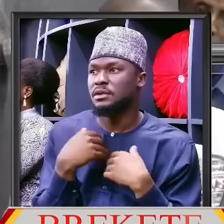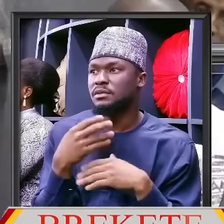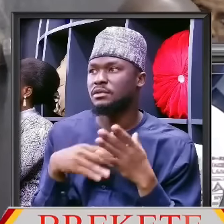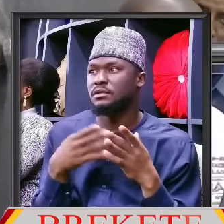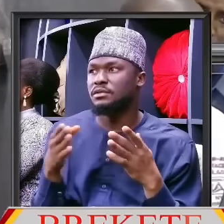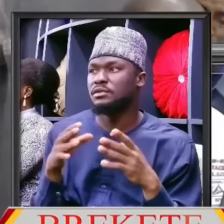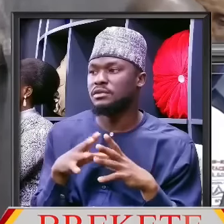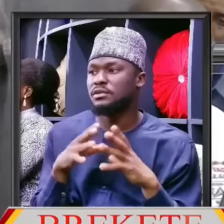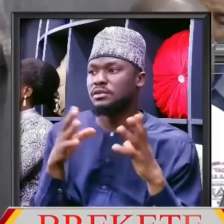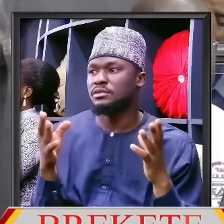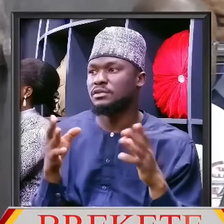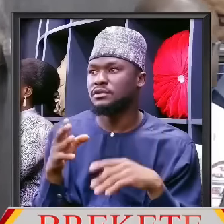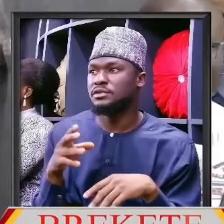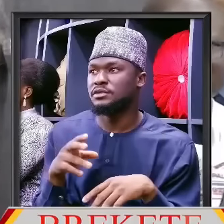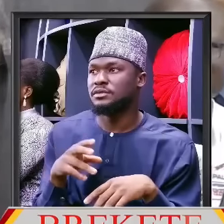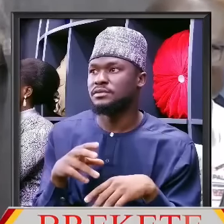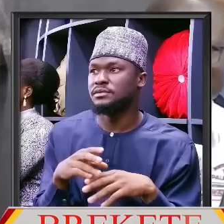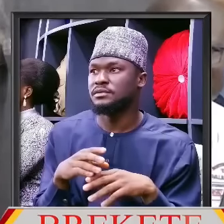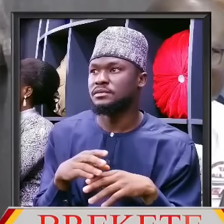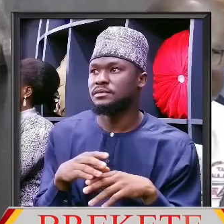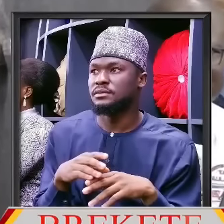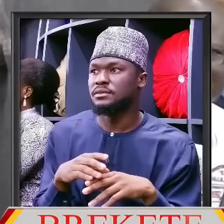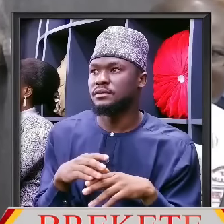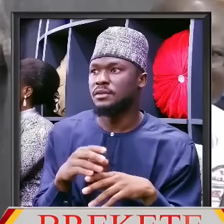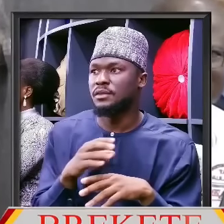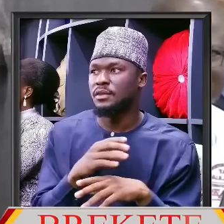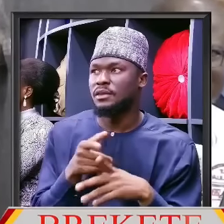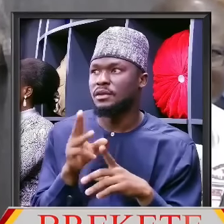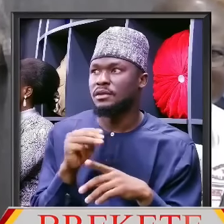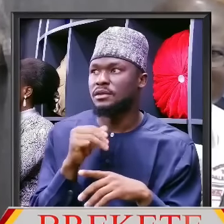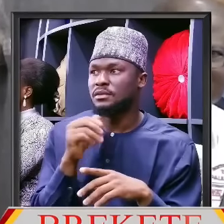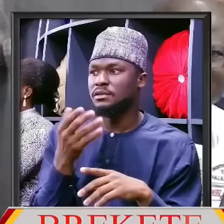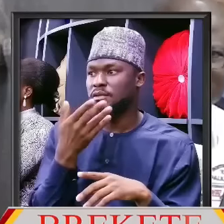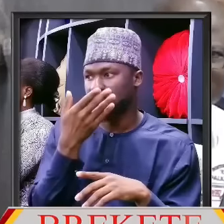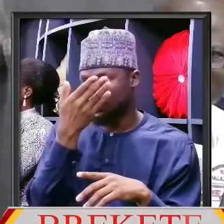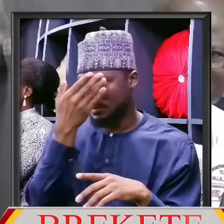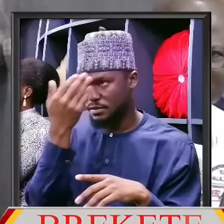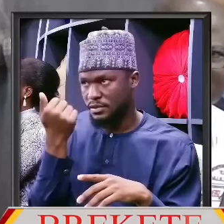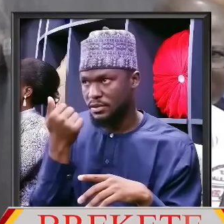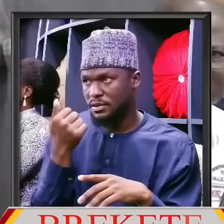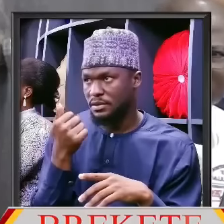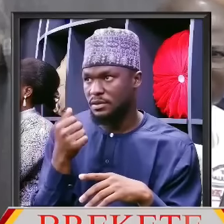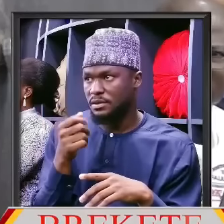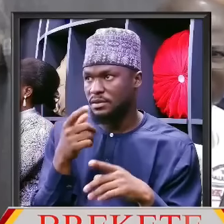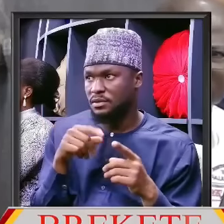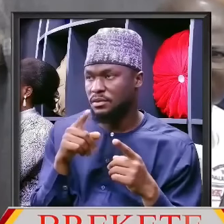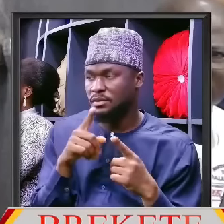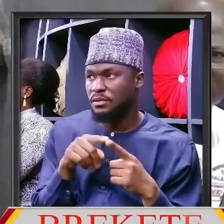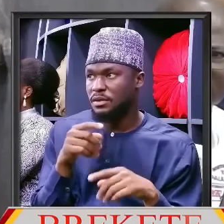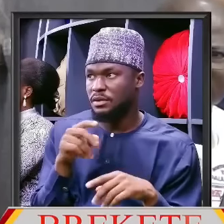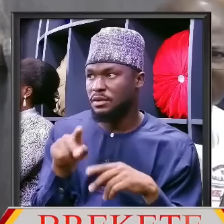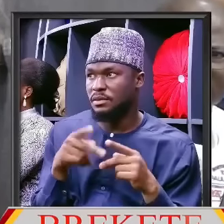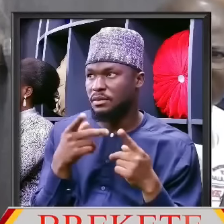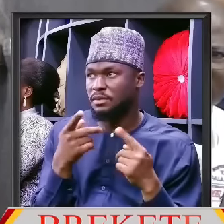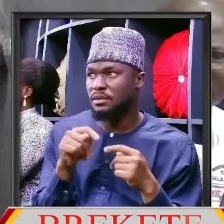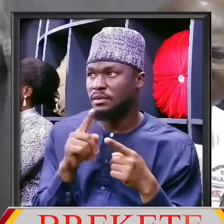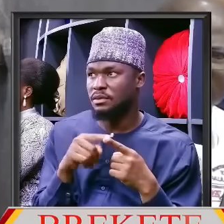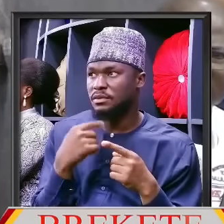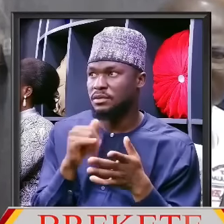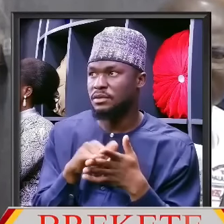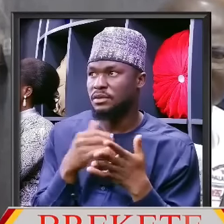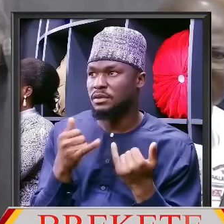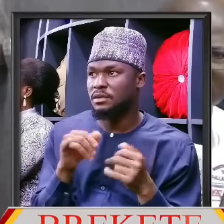plenty there. But we are don't also forget the pressure of the day. When people they bring, that's why I say political will. Right now